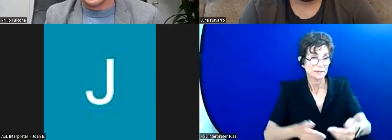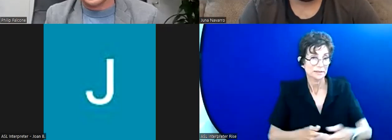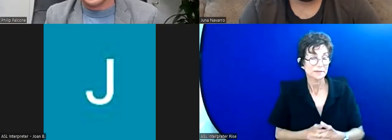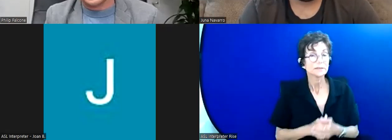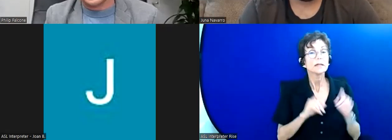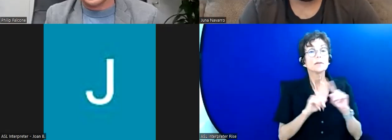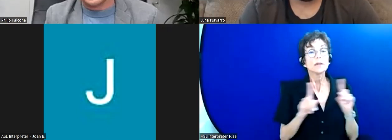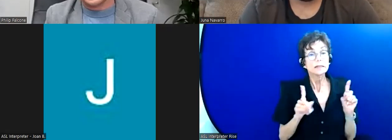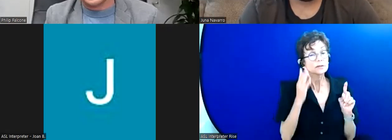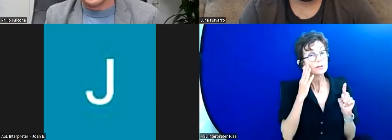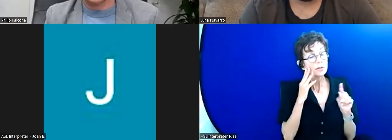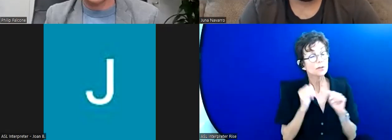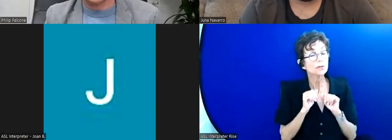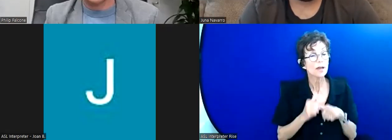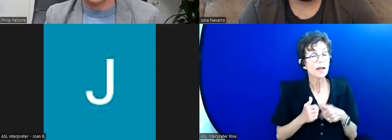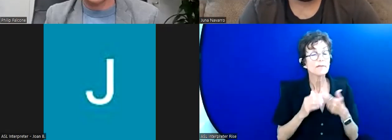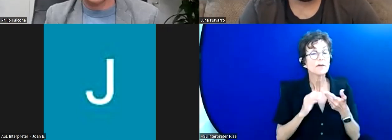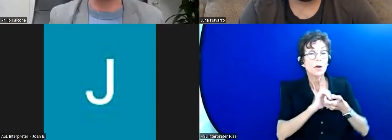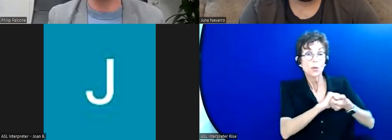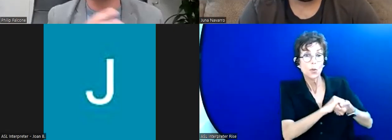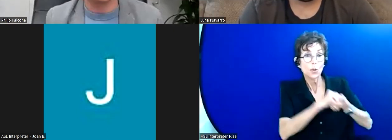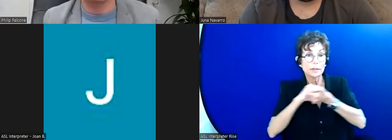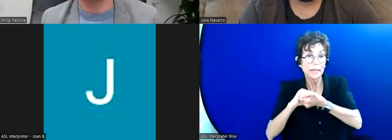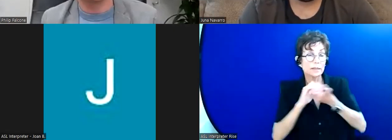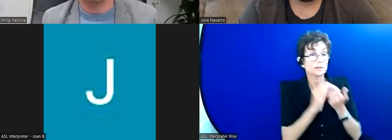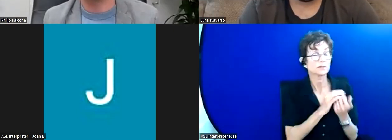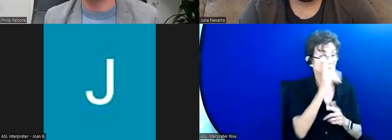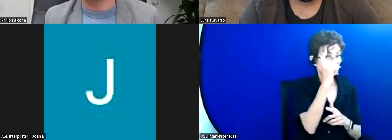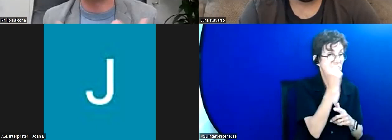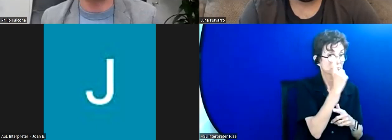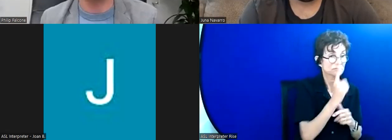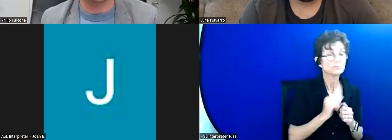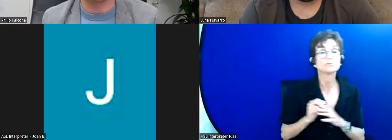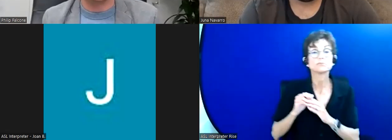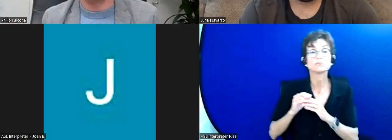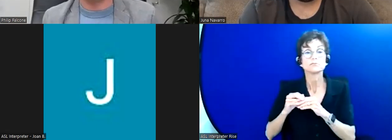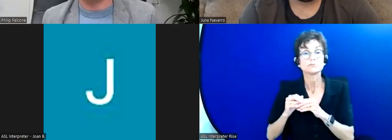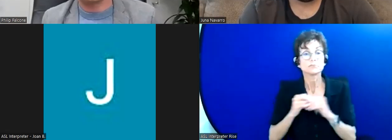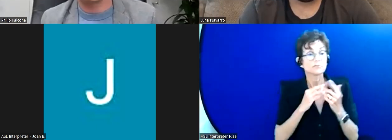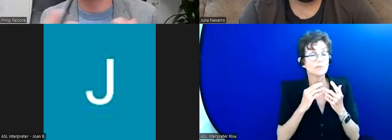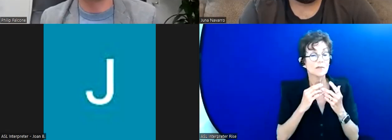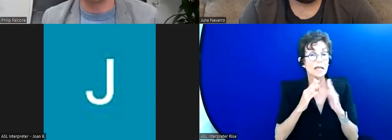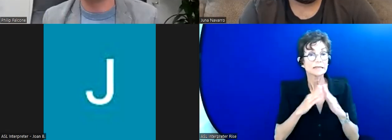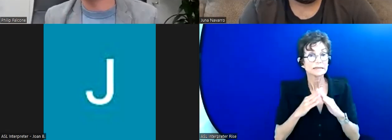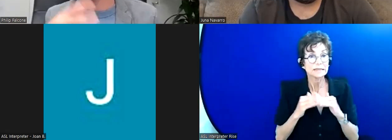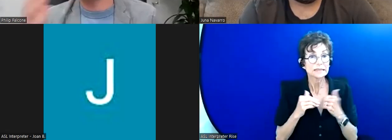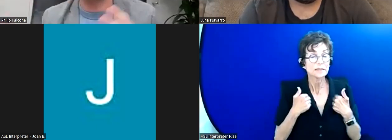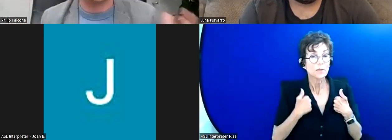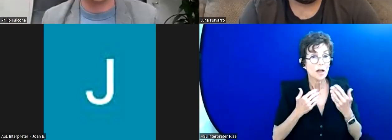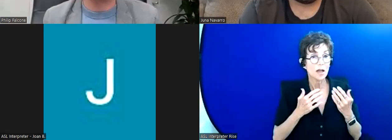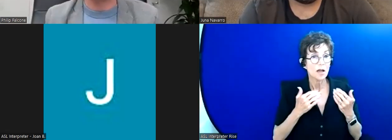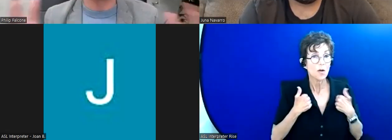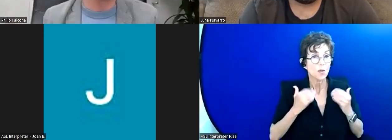coordination between artists and property owners in the city, and all those agreements take time. and have to be reviewed. And if we need to